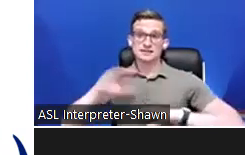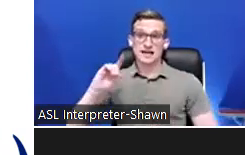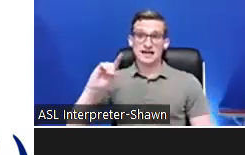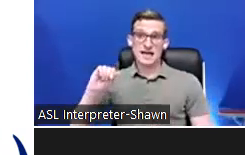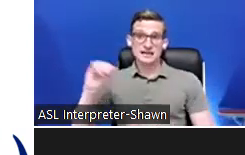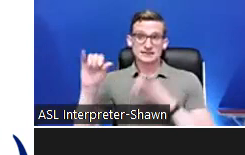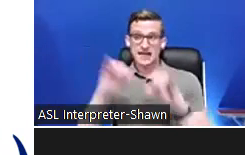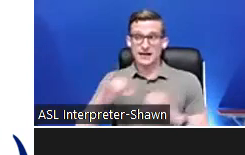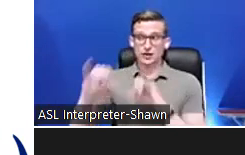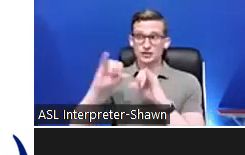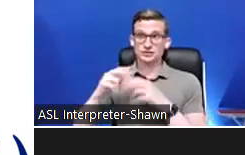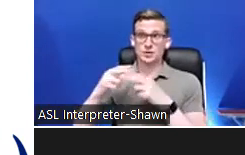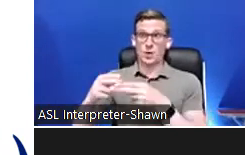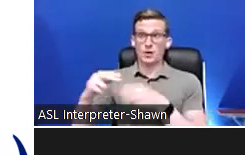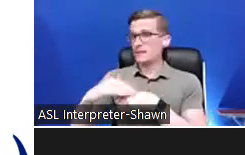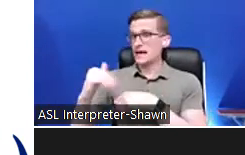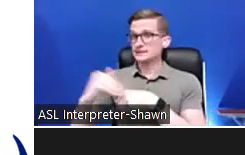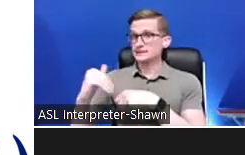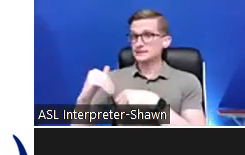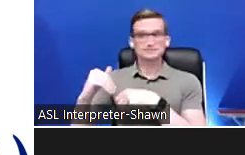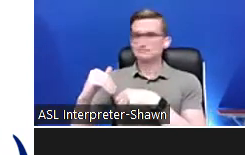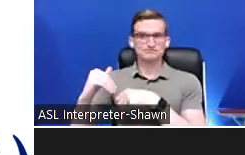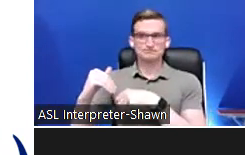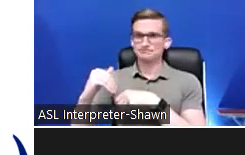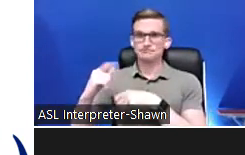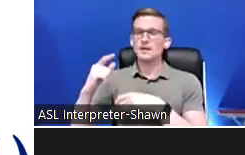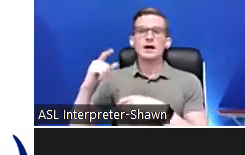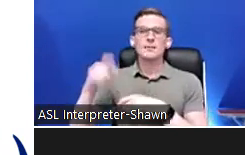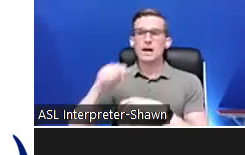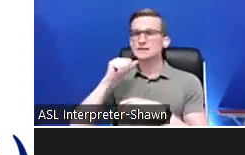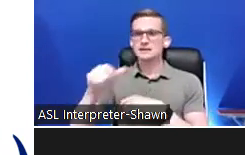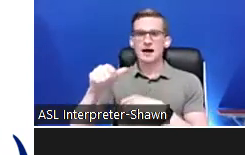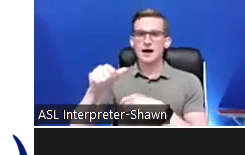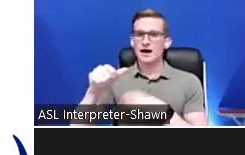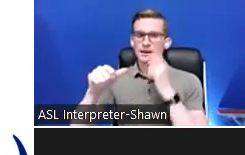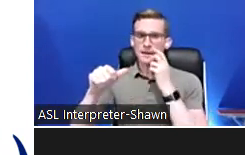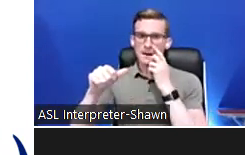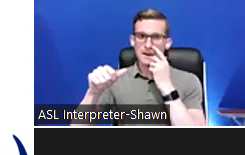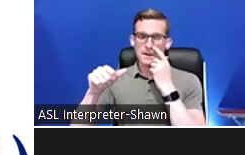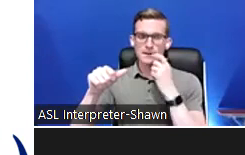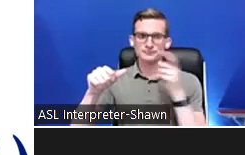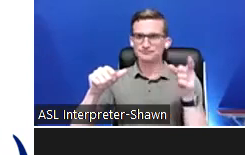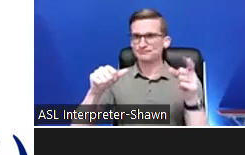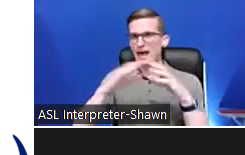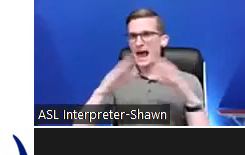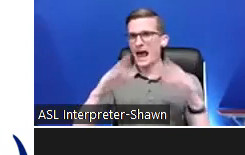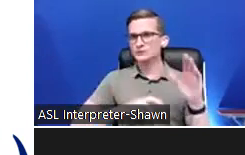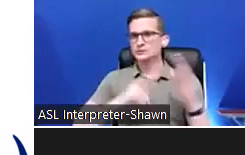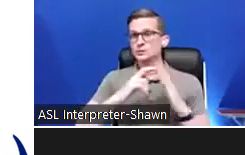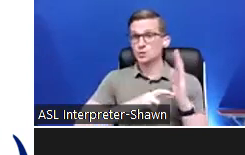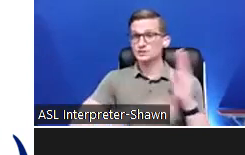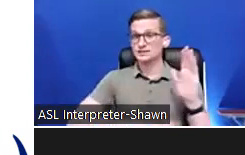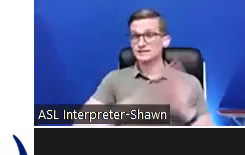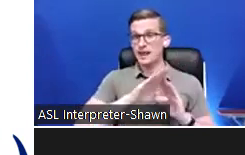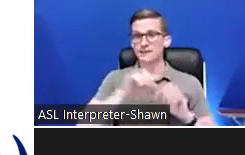considered pets, and they must not take these rules, or these the house rules that are developed must not take the place of